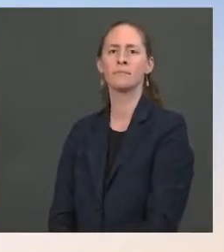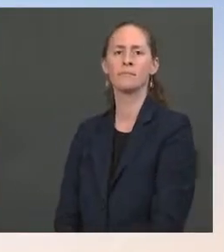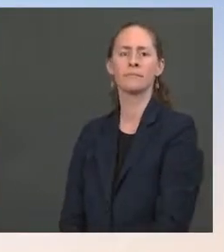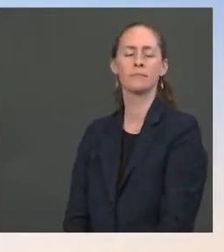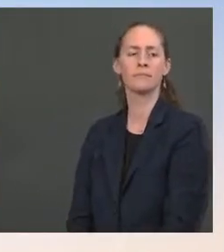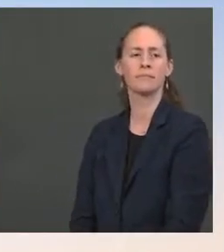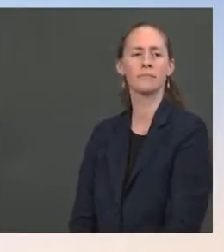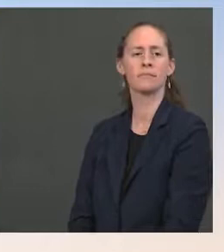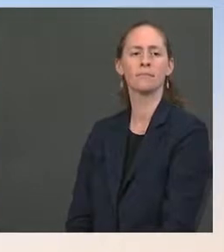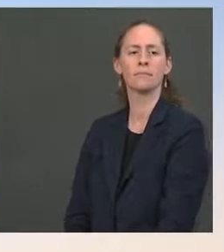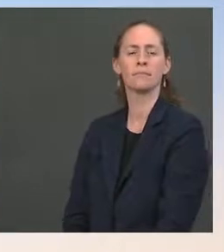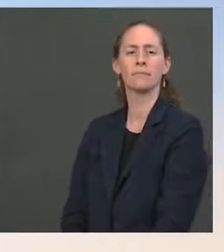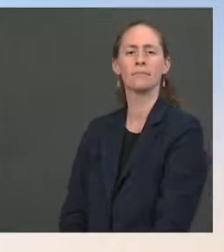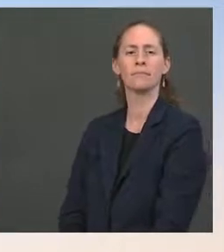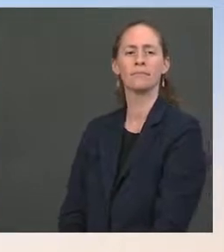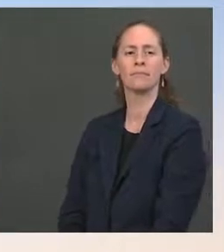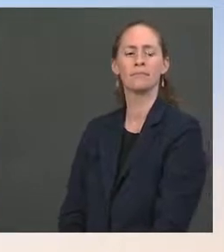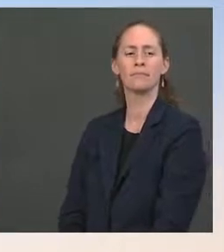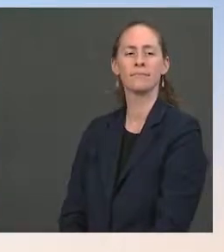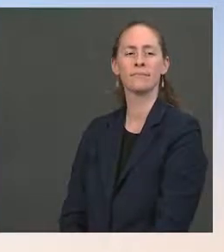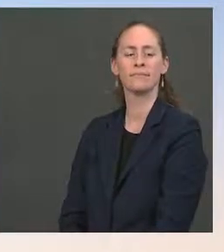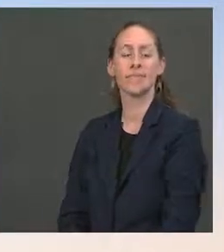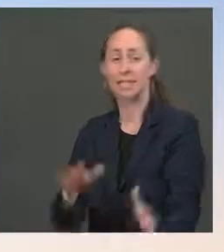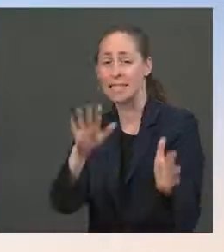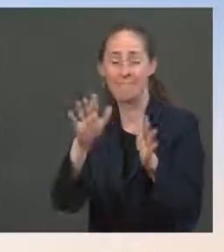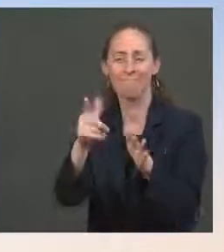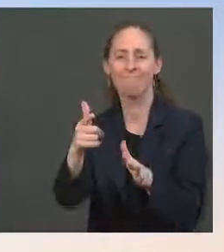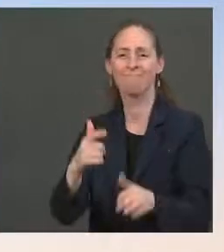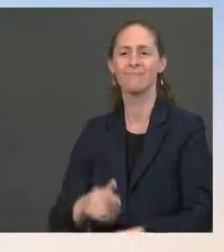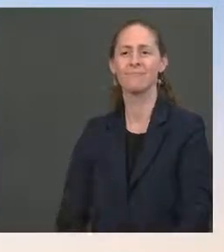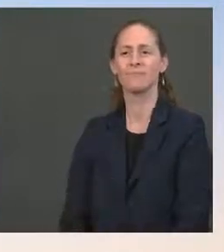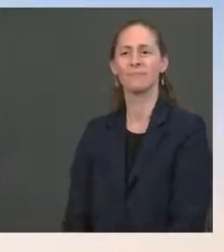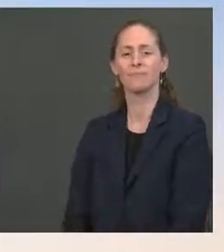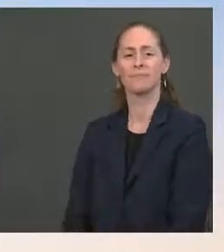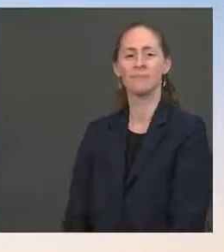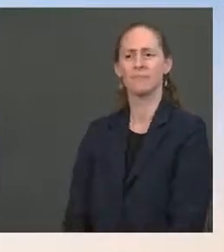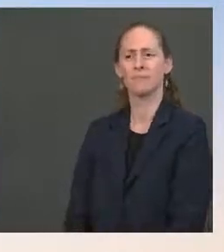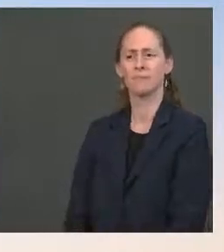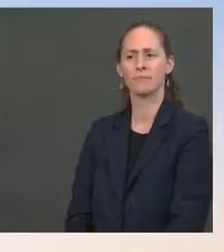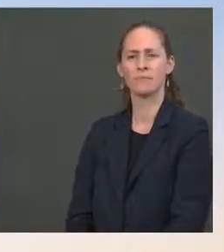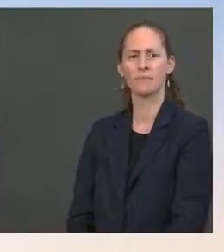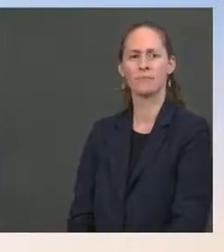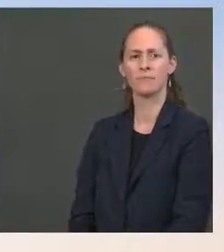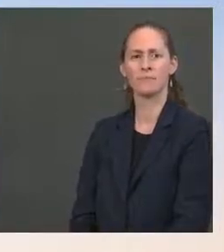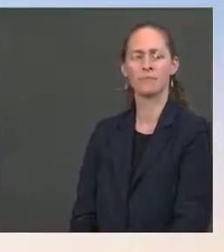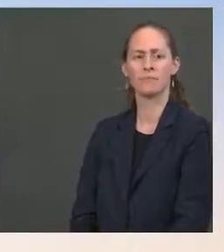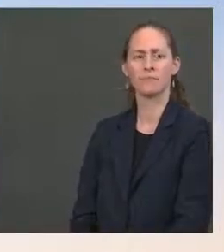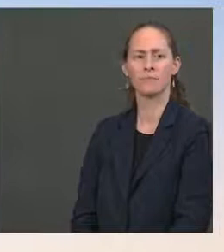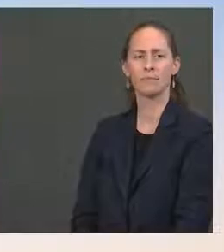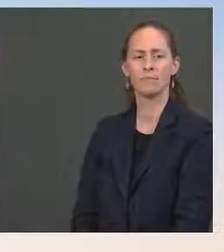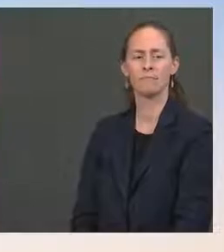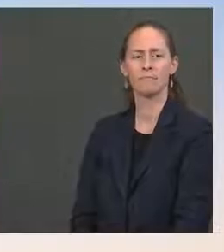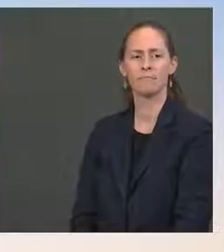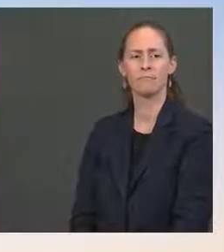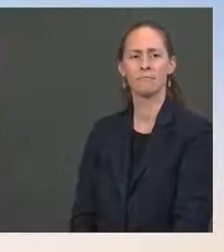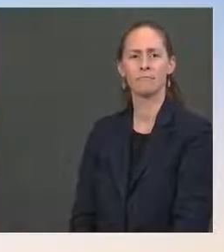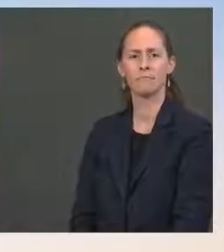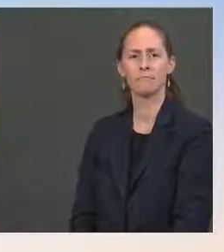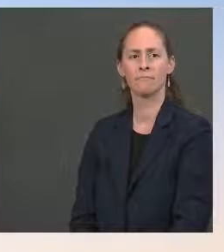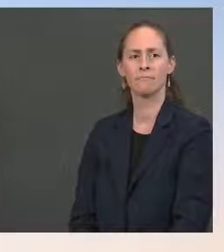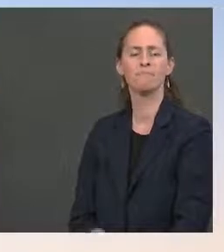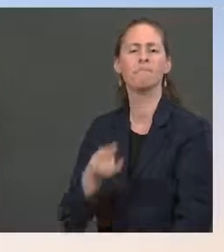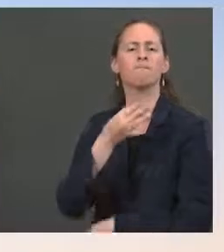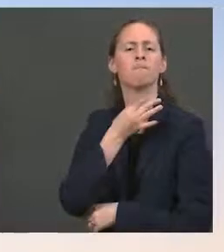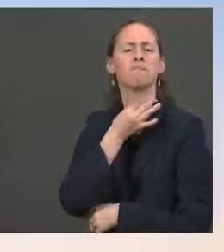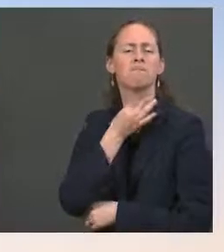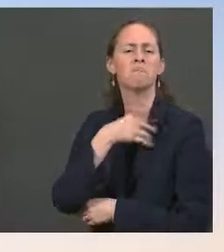Jen? airplanes. I'll come to you next, Emerald. That's right. China again said warplanes flying over Taiwan. What is the White House's interpretation of what China is